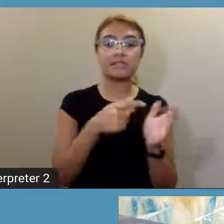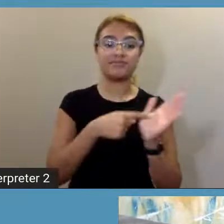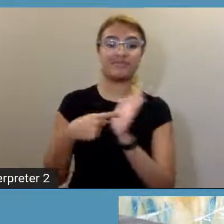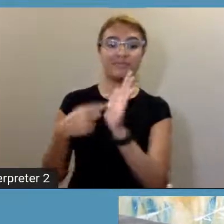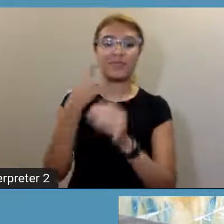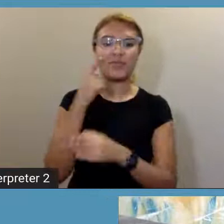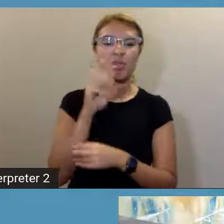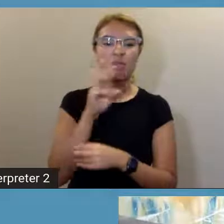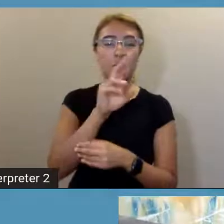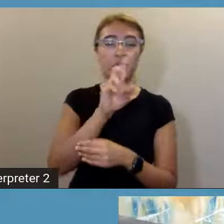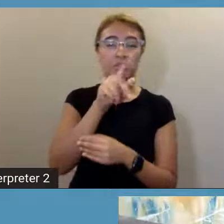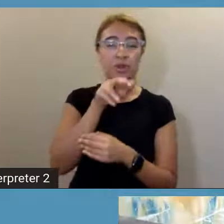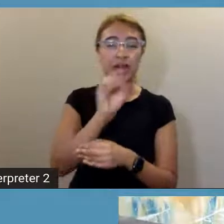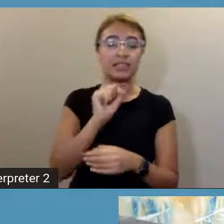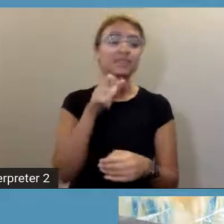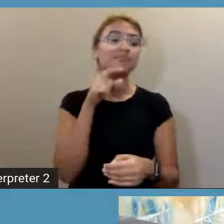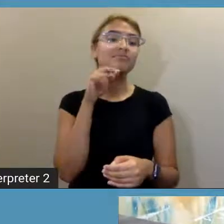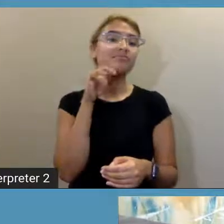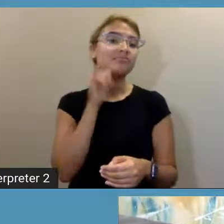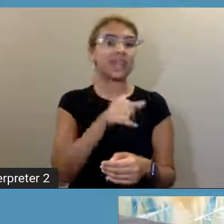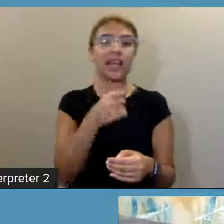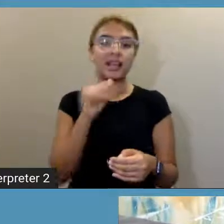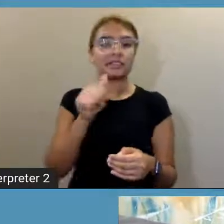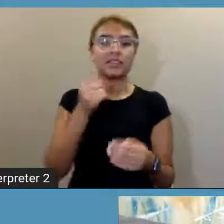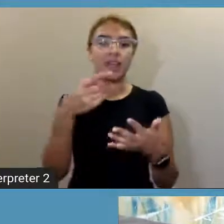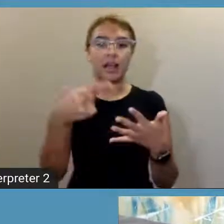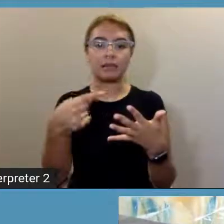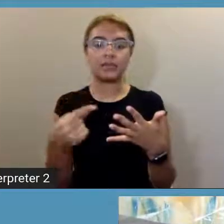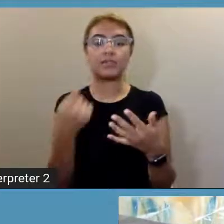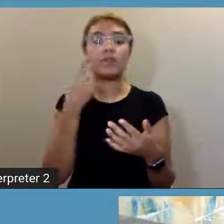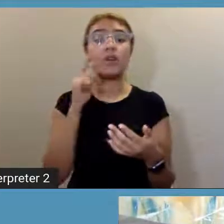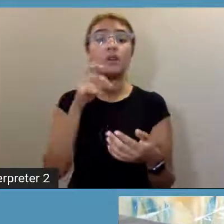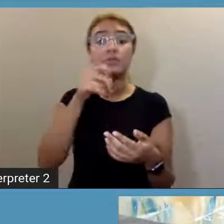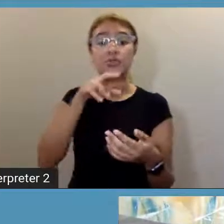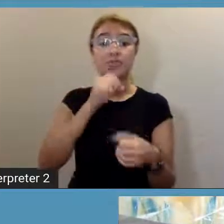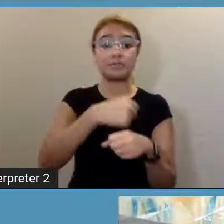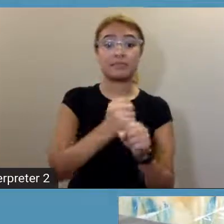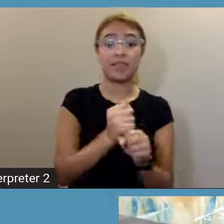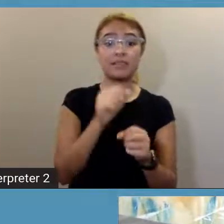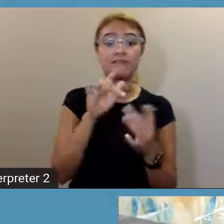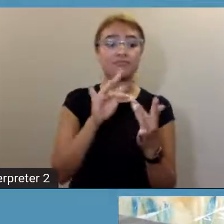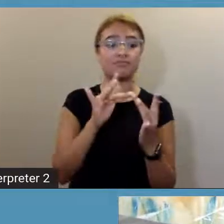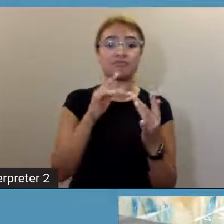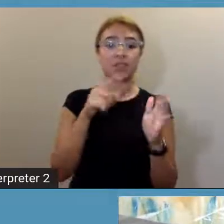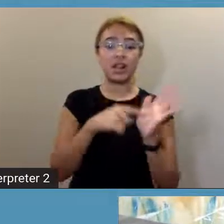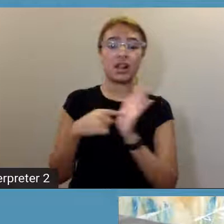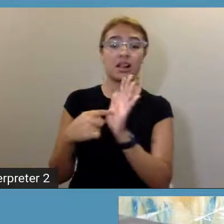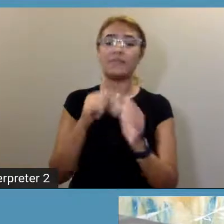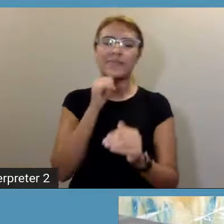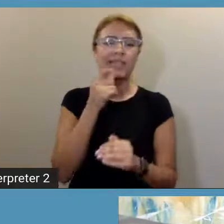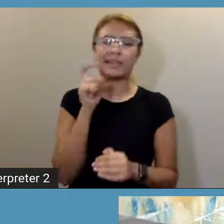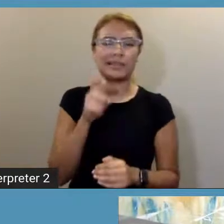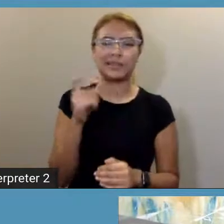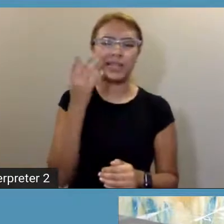another option. For pre-made virtual spaces, you really don't need any experience. You just have to get